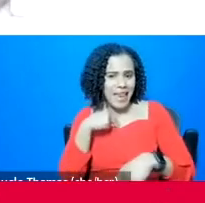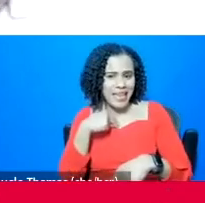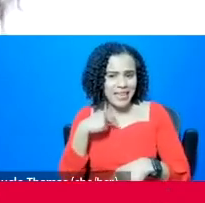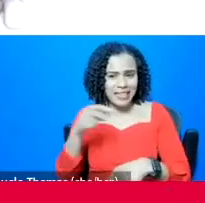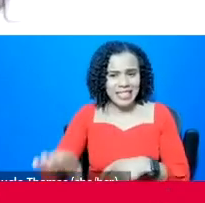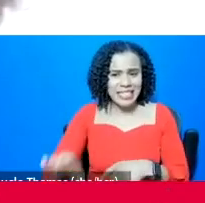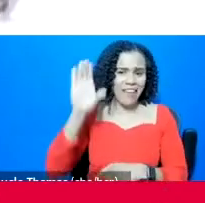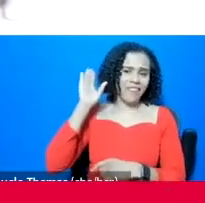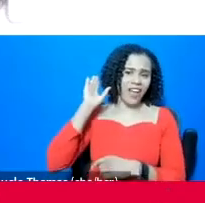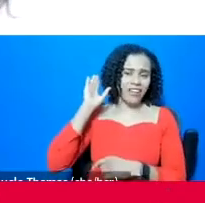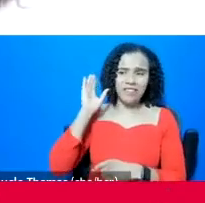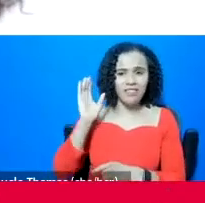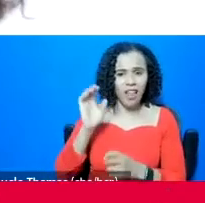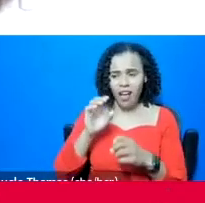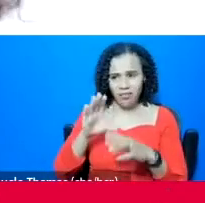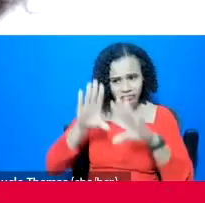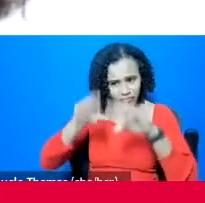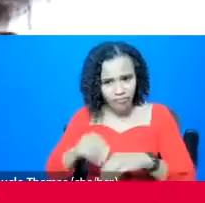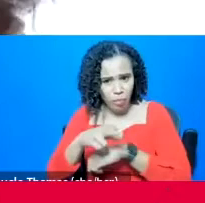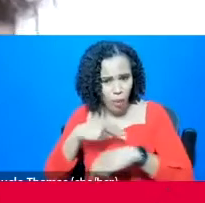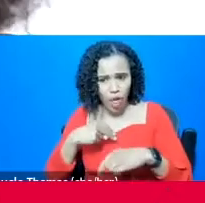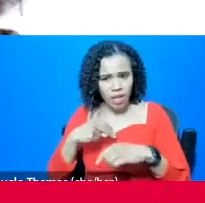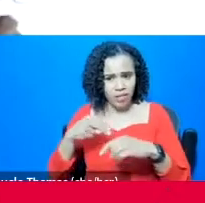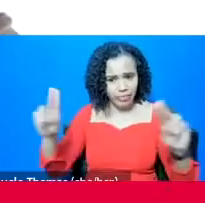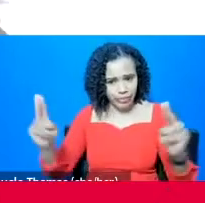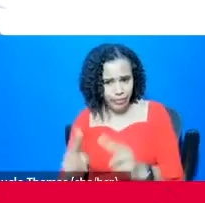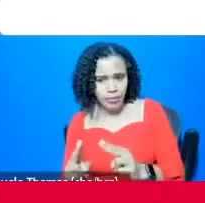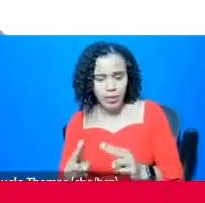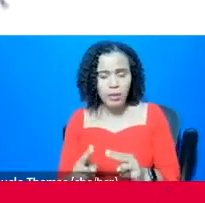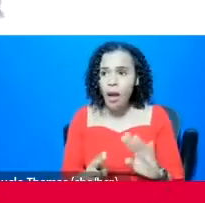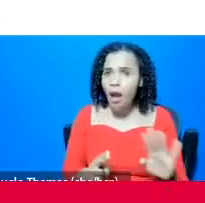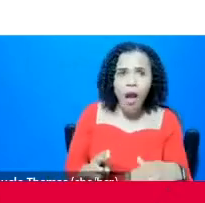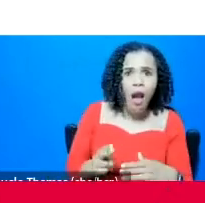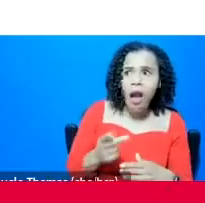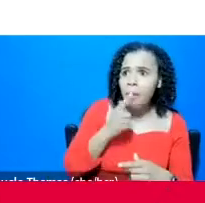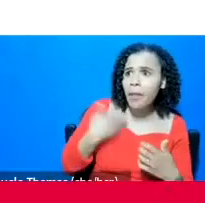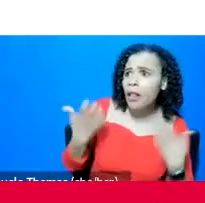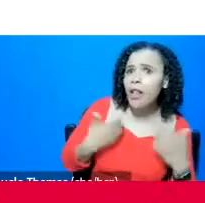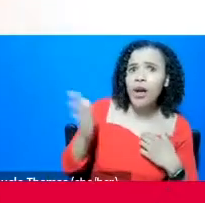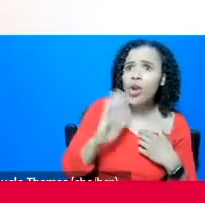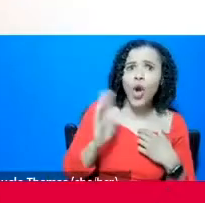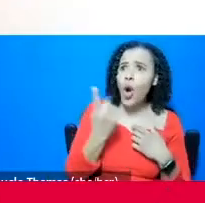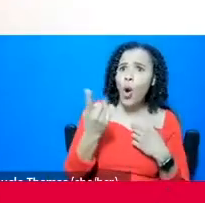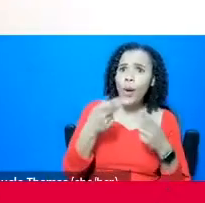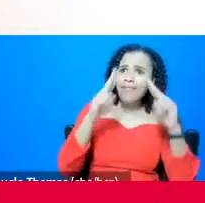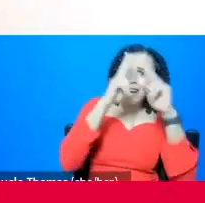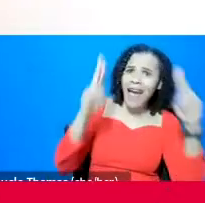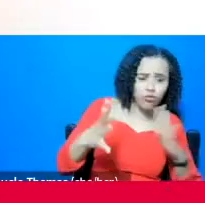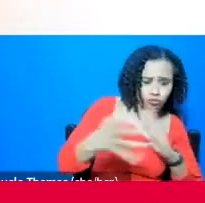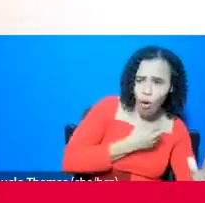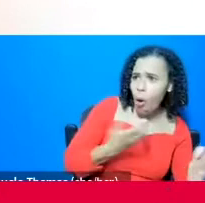if I get robbed? And it's like, no, but there will be a system in place that will keep you safe, the same way that there should be